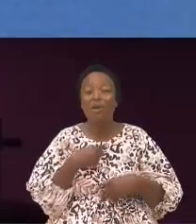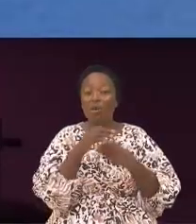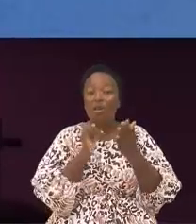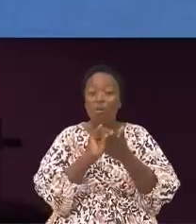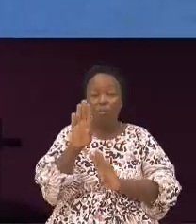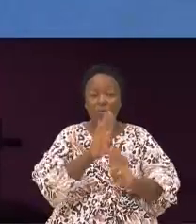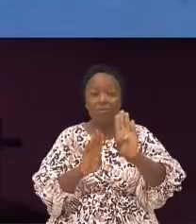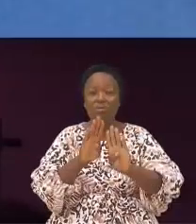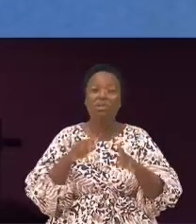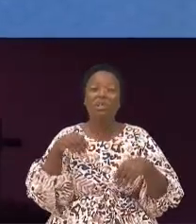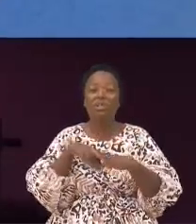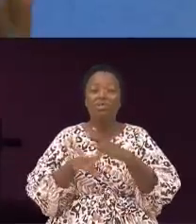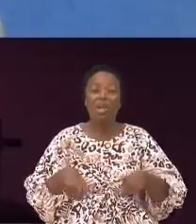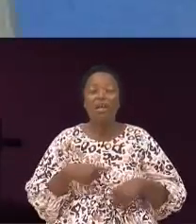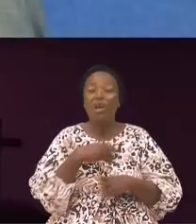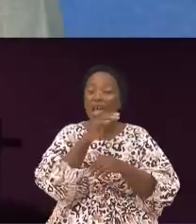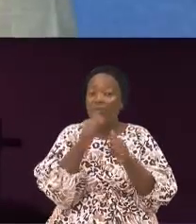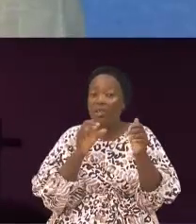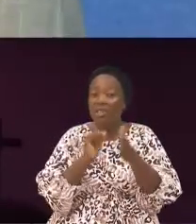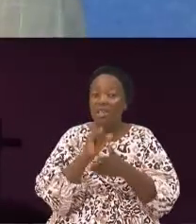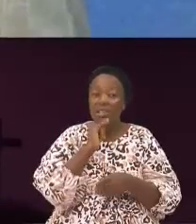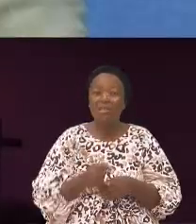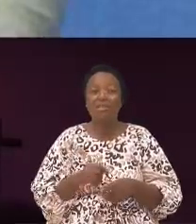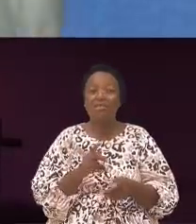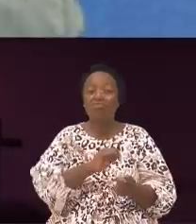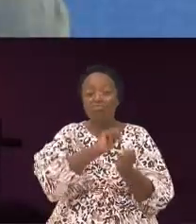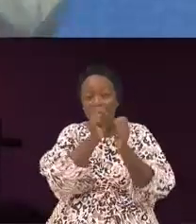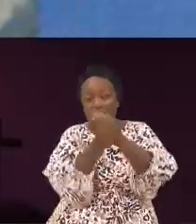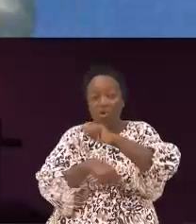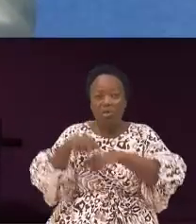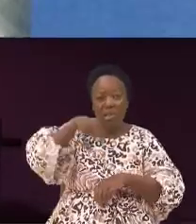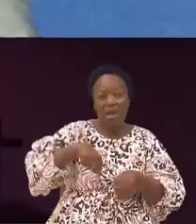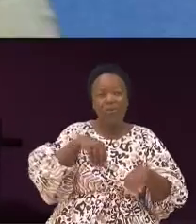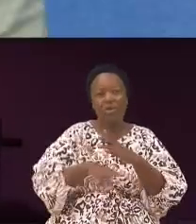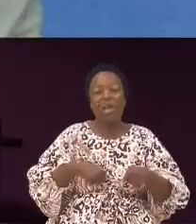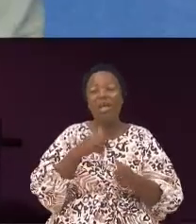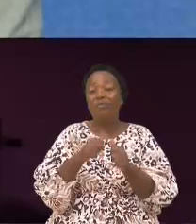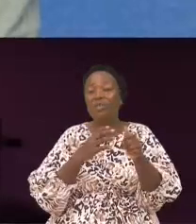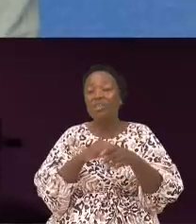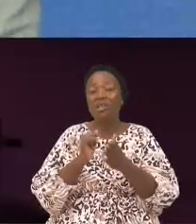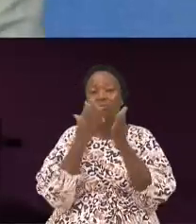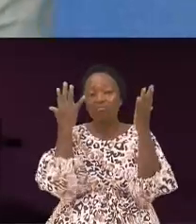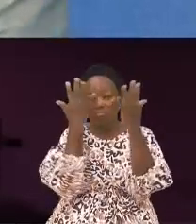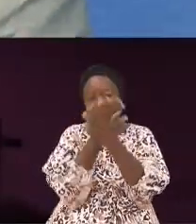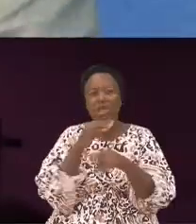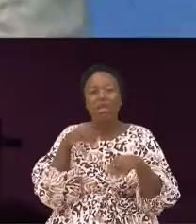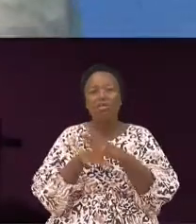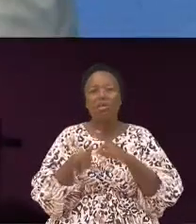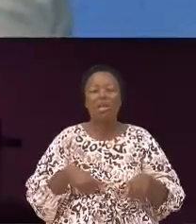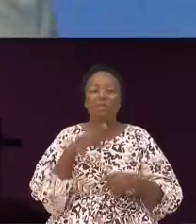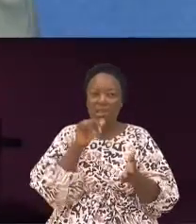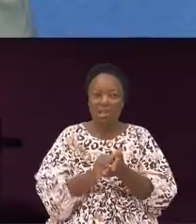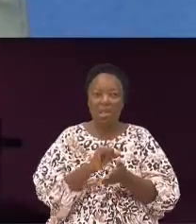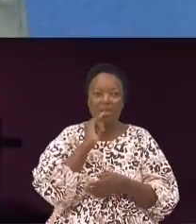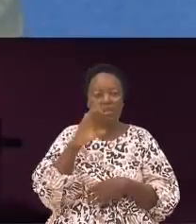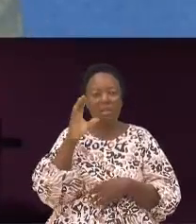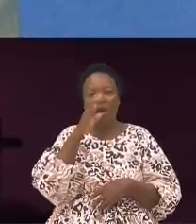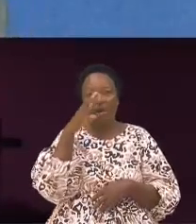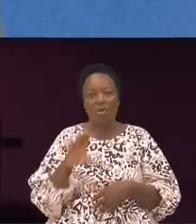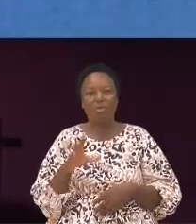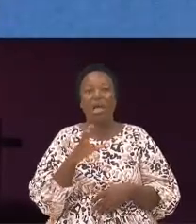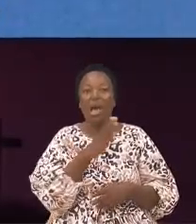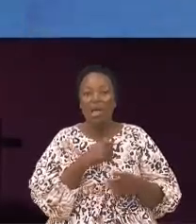life, all the deformities of your life, everything that is upside down in your life, everything of darkness,